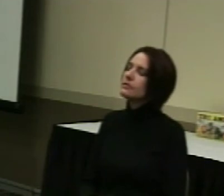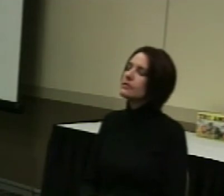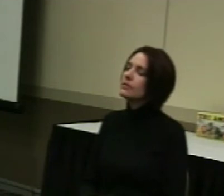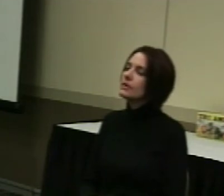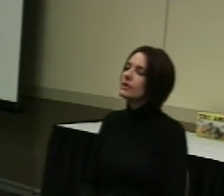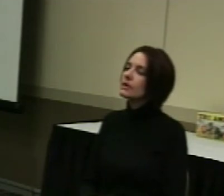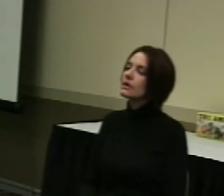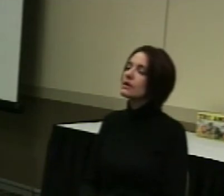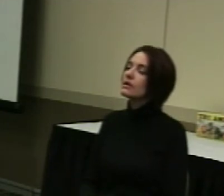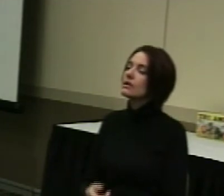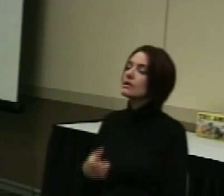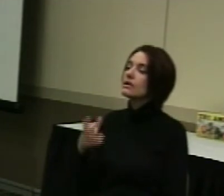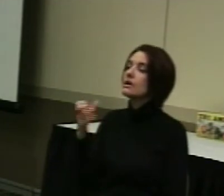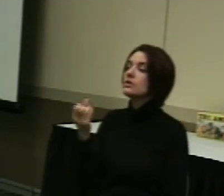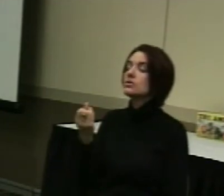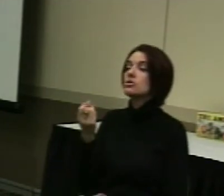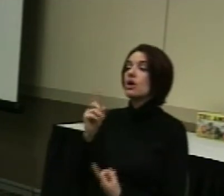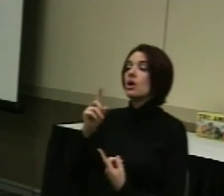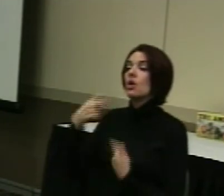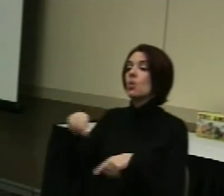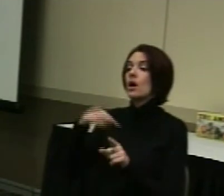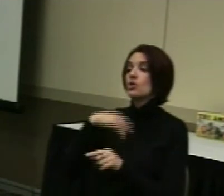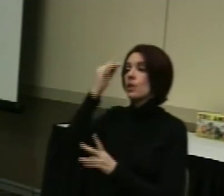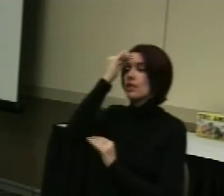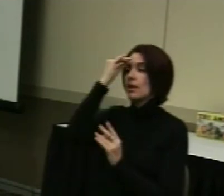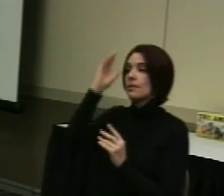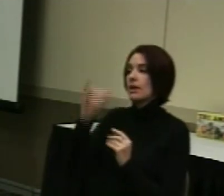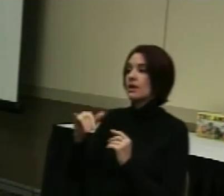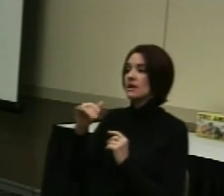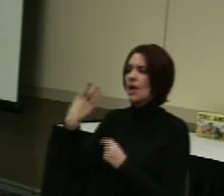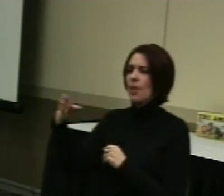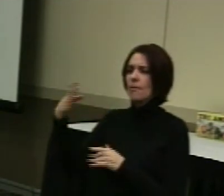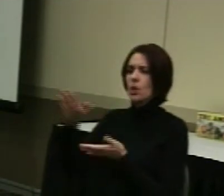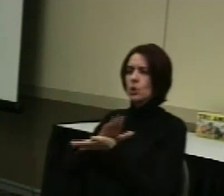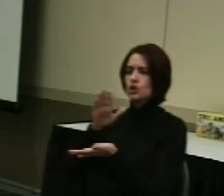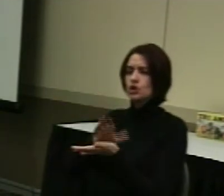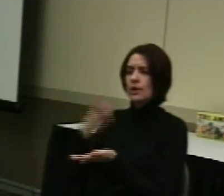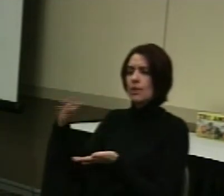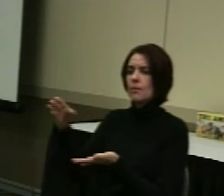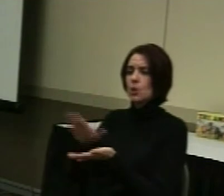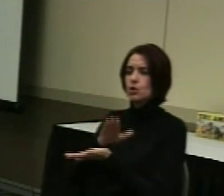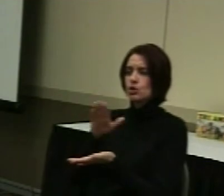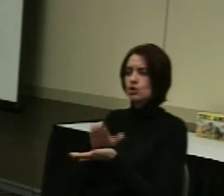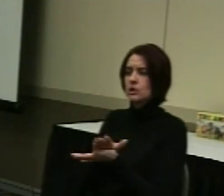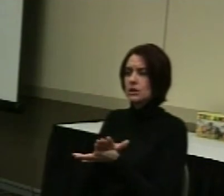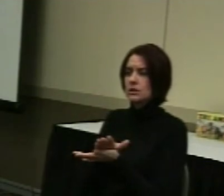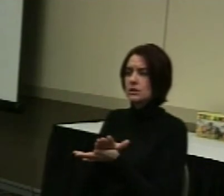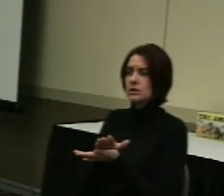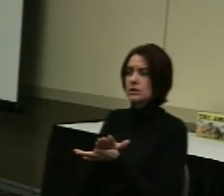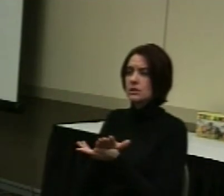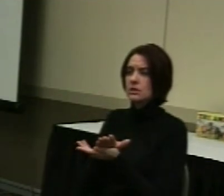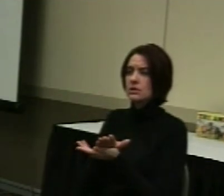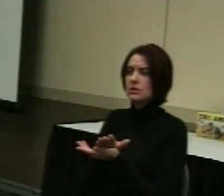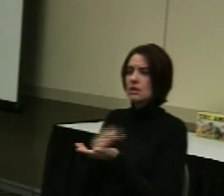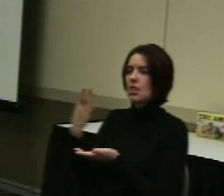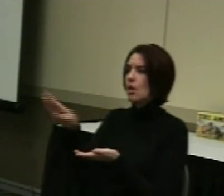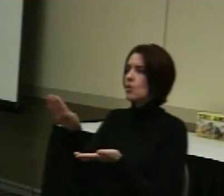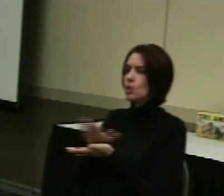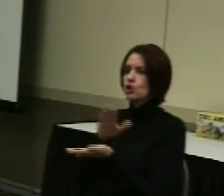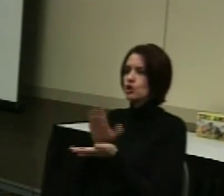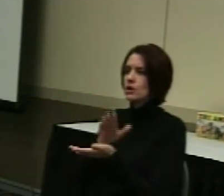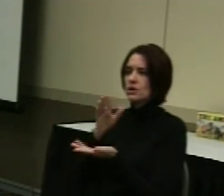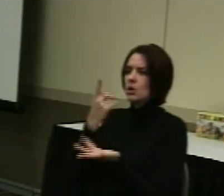So as you think about Susan, the blue sheet, do you want to tell me what pops out to you